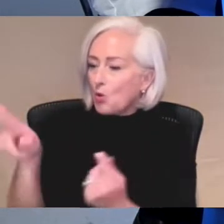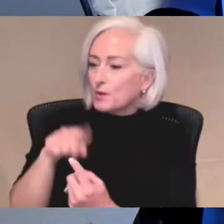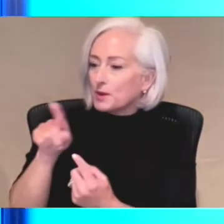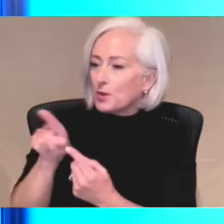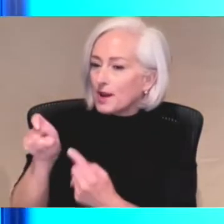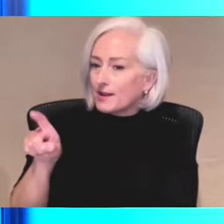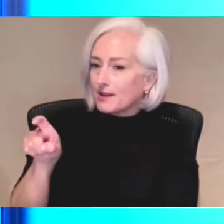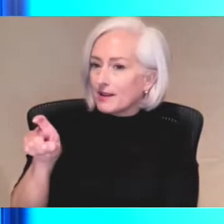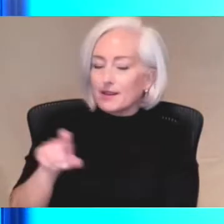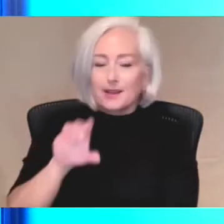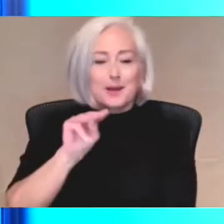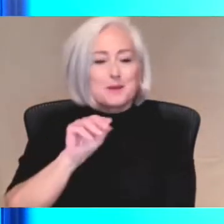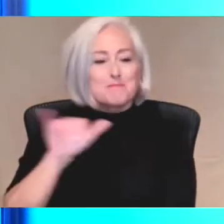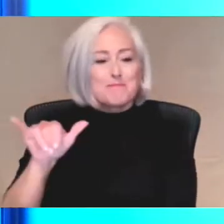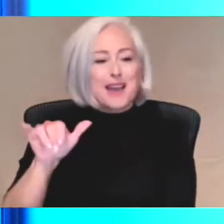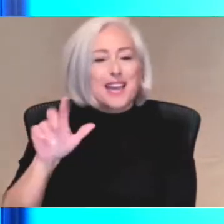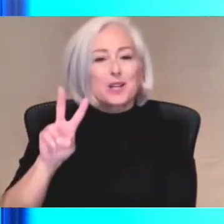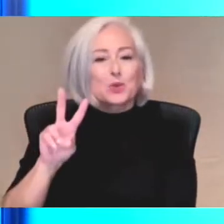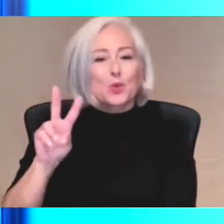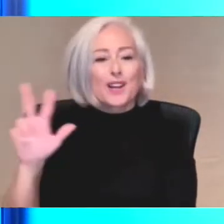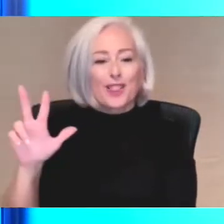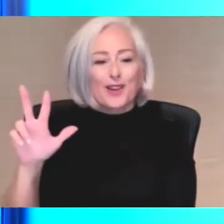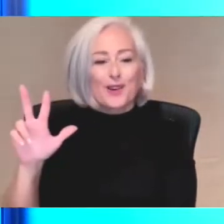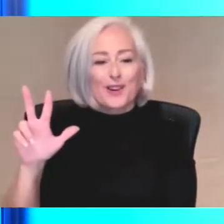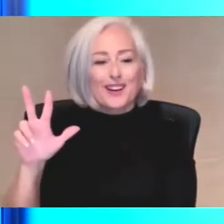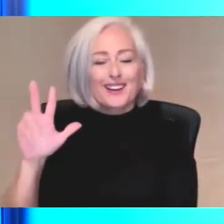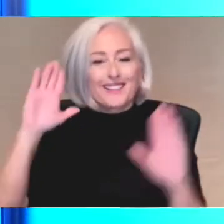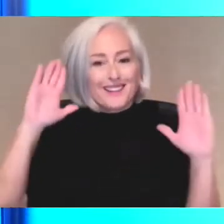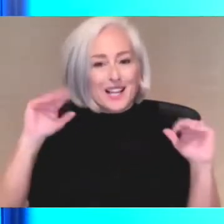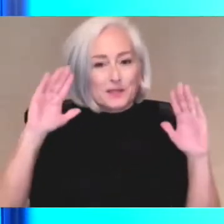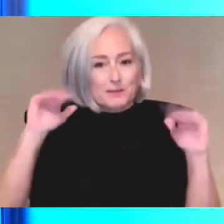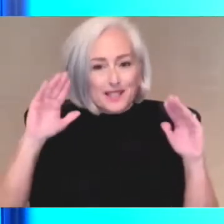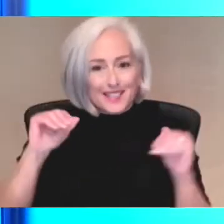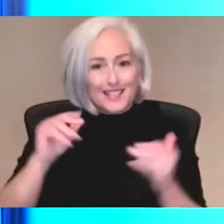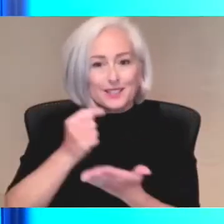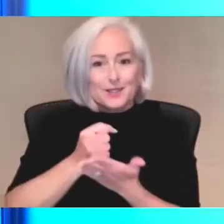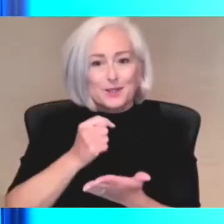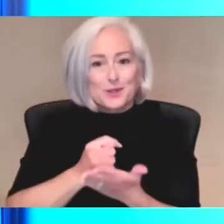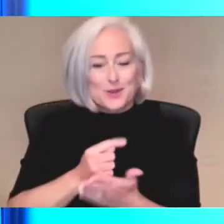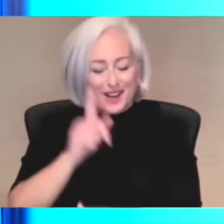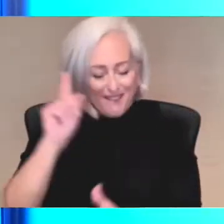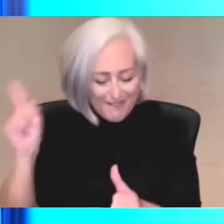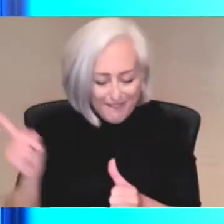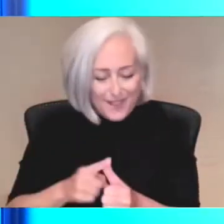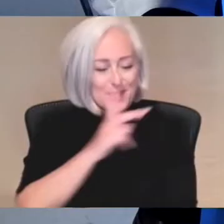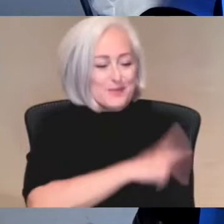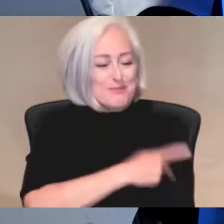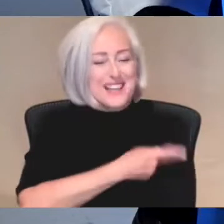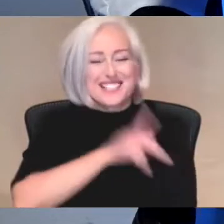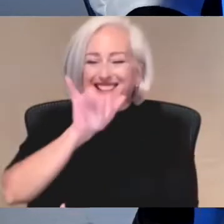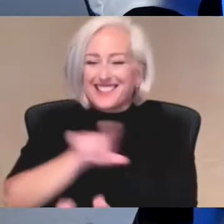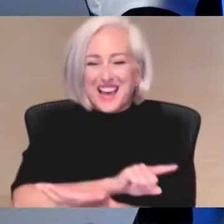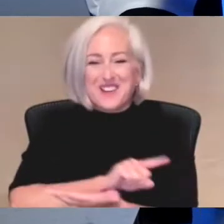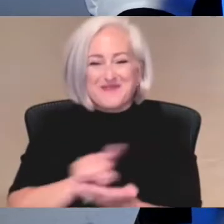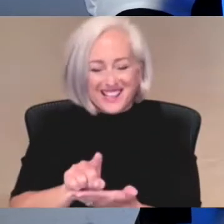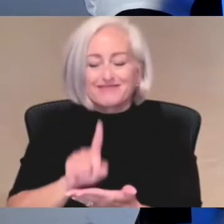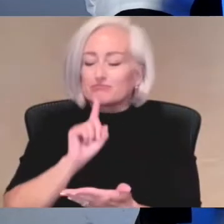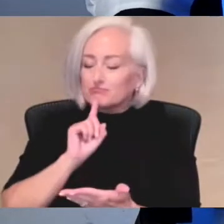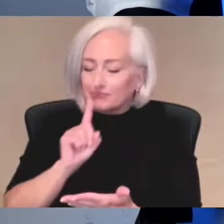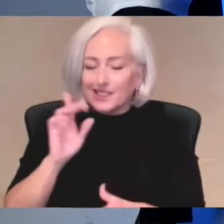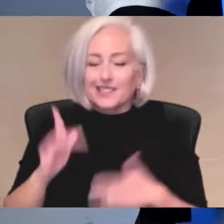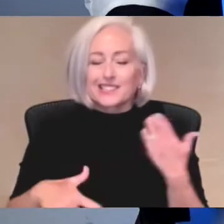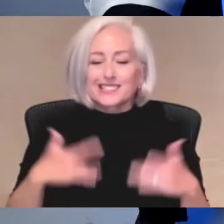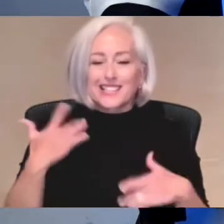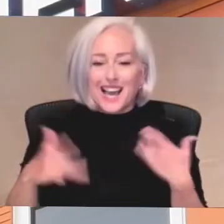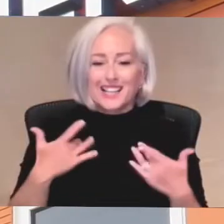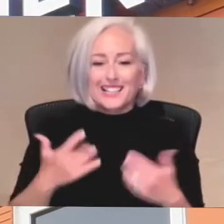23rd, and we expect to treat our first patient that week. I see. So we're very excited. All right. So